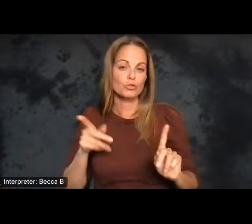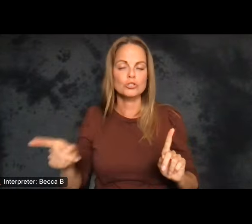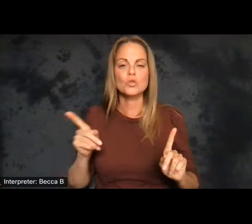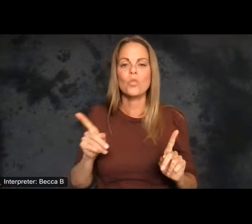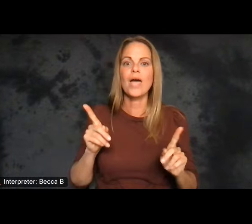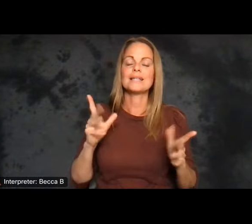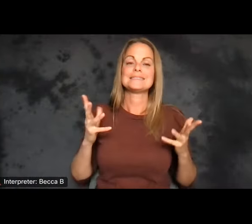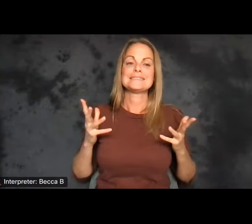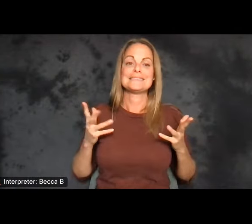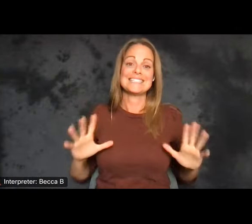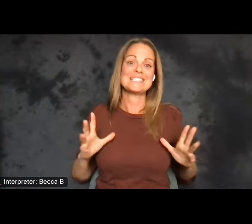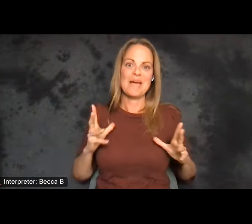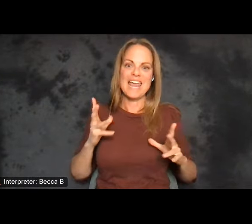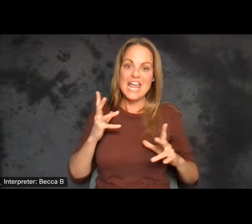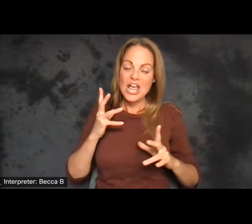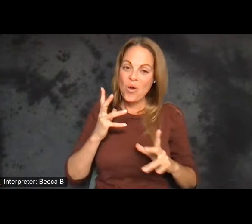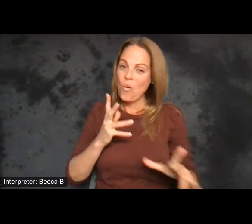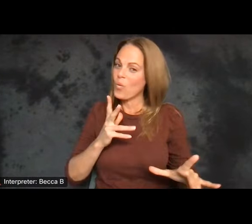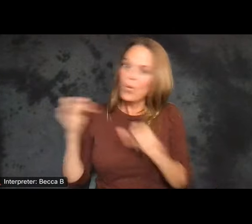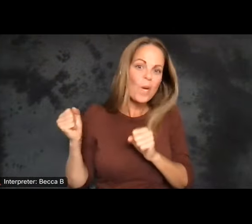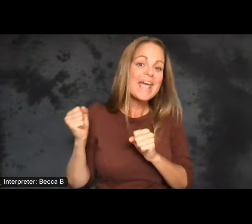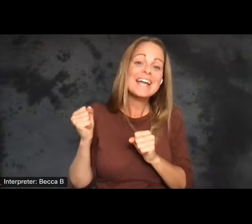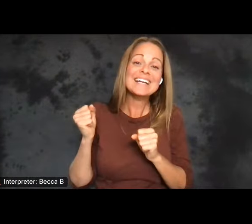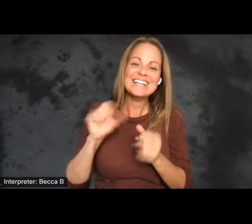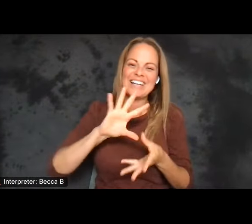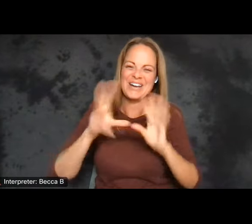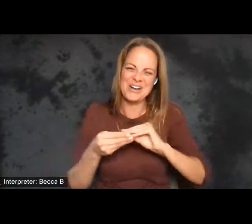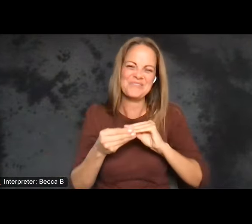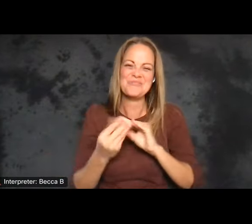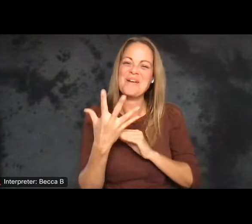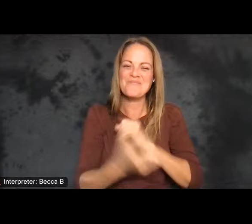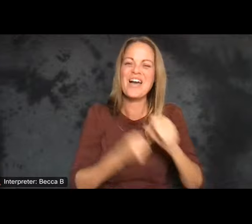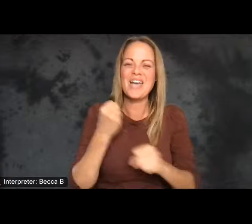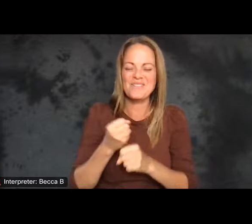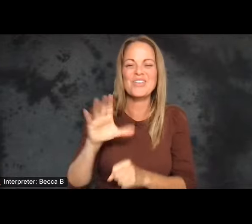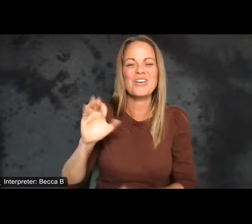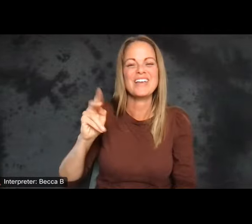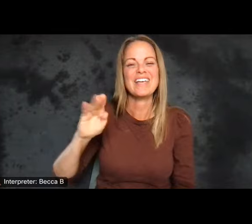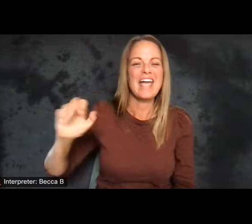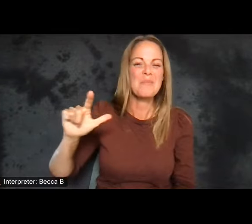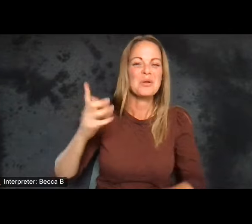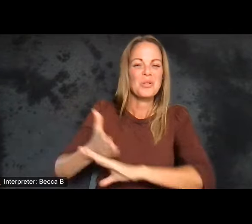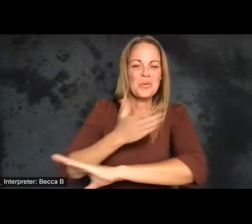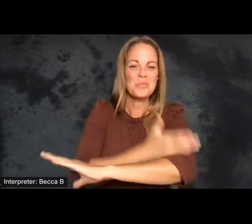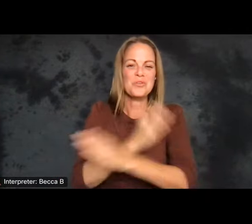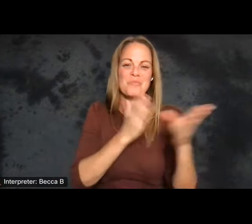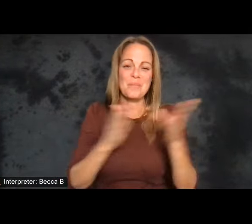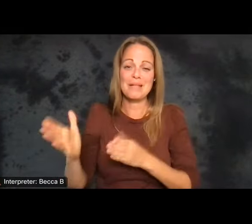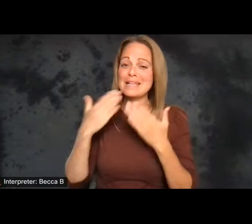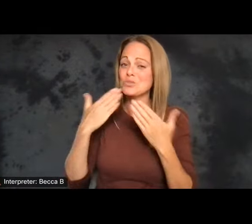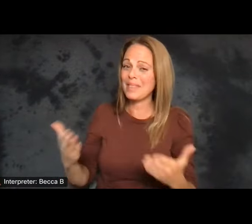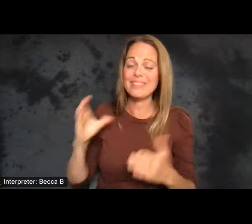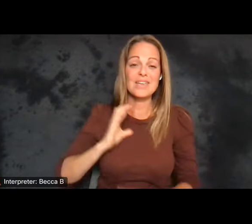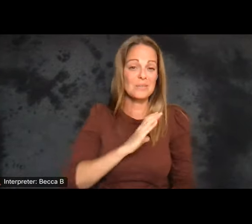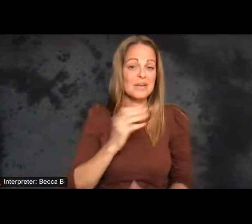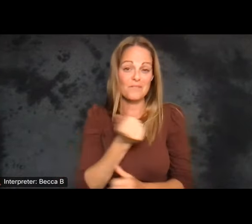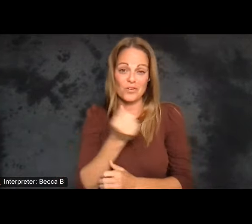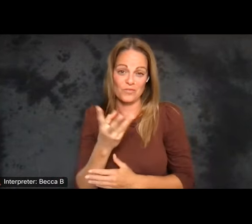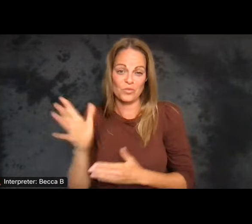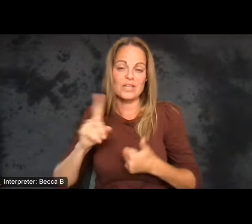quick overview of our 5-year capital improvement plan. I want to thank the committee for a couple of things. I want to thank the committee